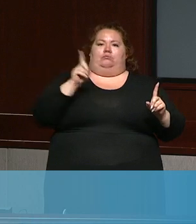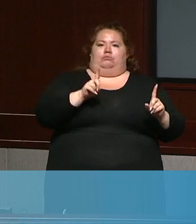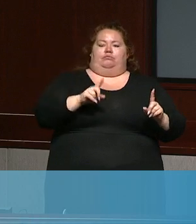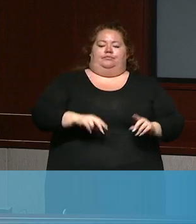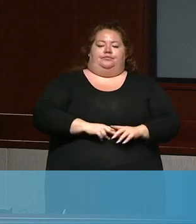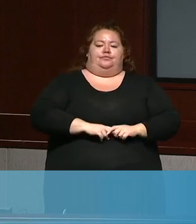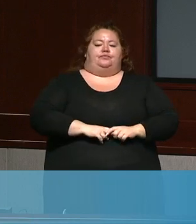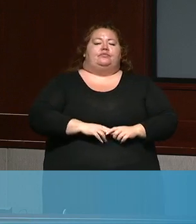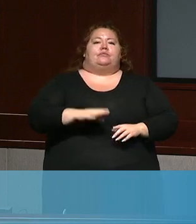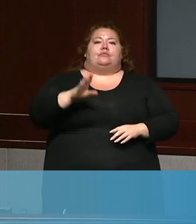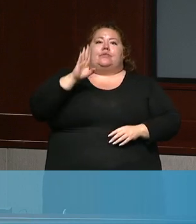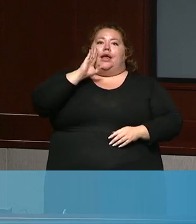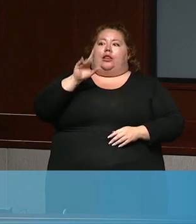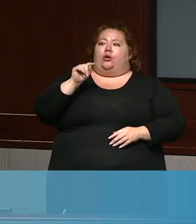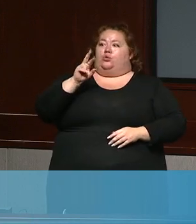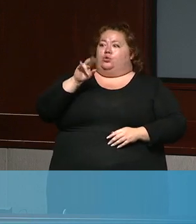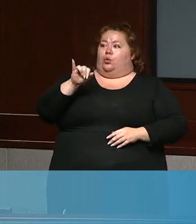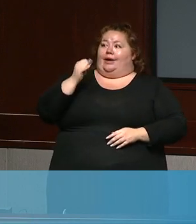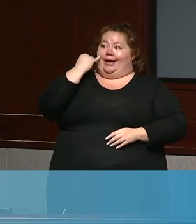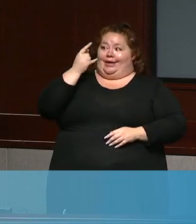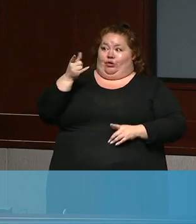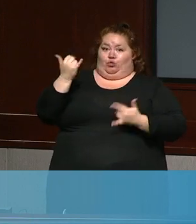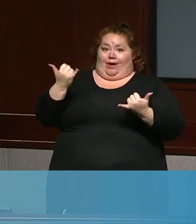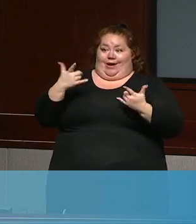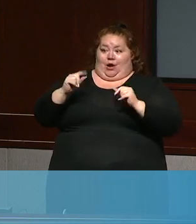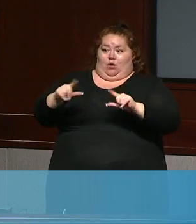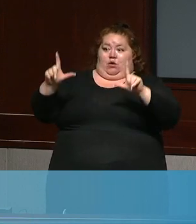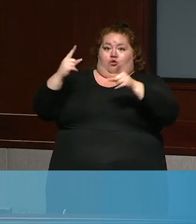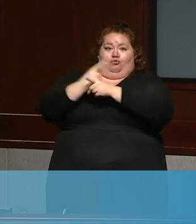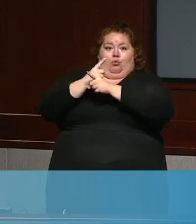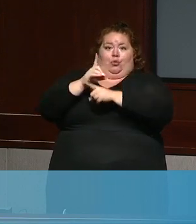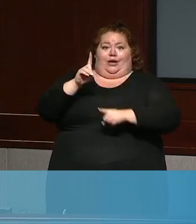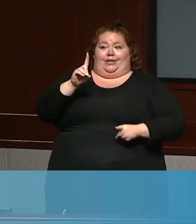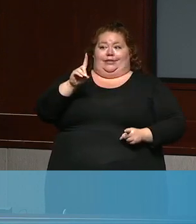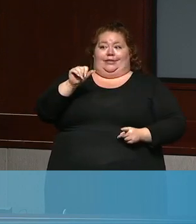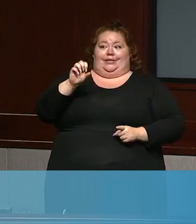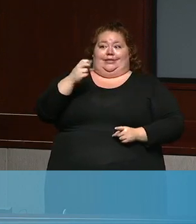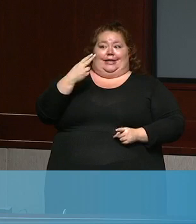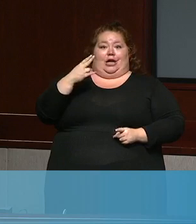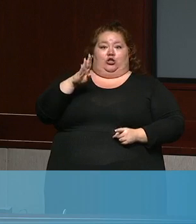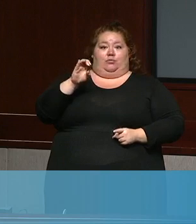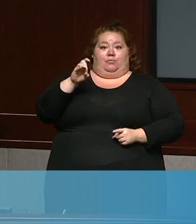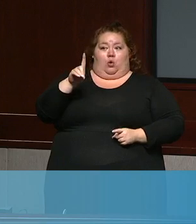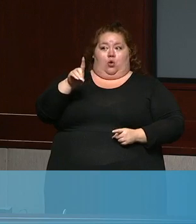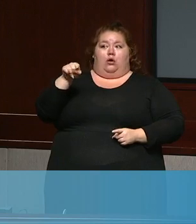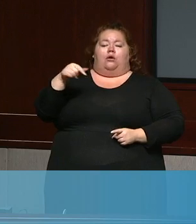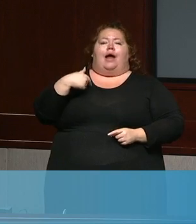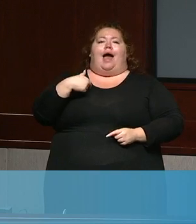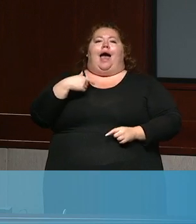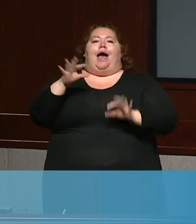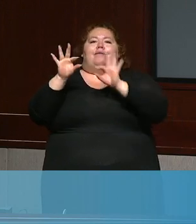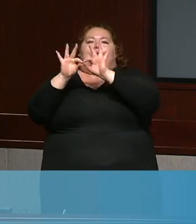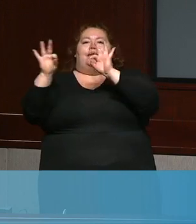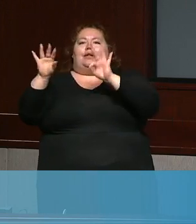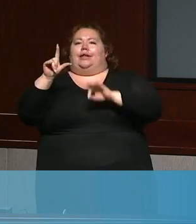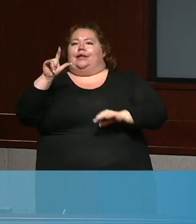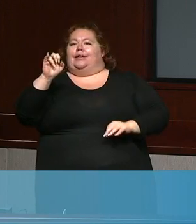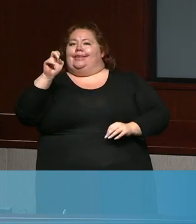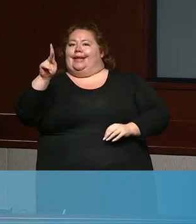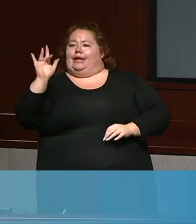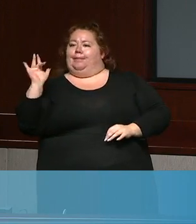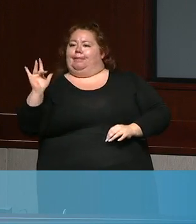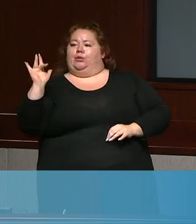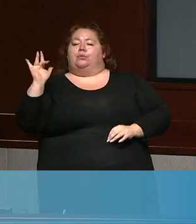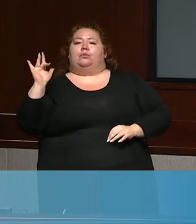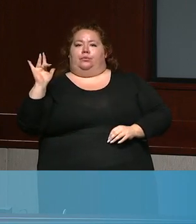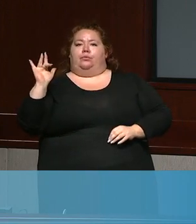Hi, Tori. So if you are on our regular data dashboard, there is a link next to the number of deaths that we have on the main dashboard that takes you to another